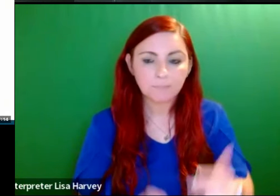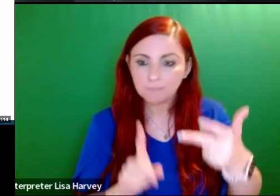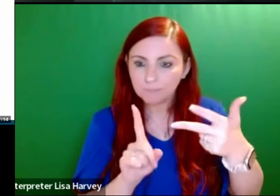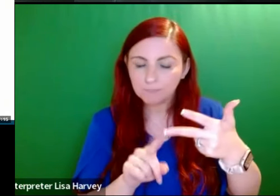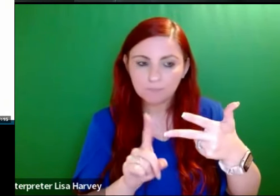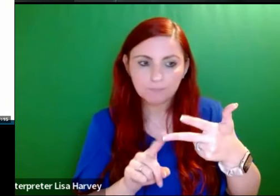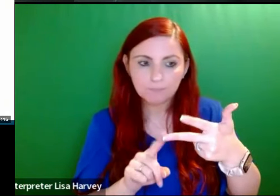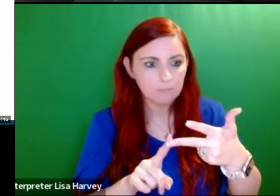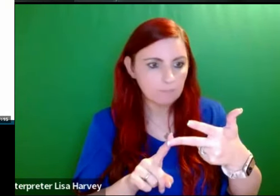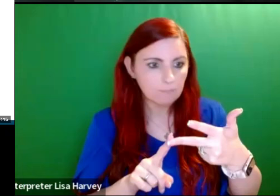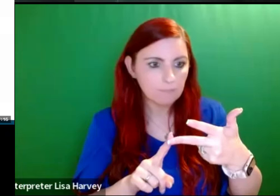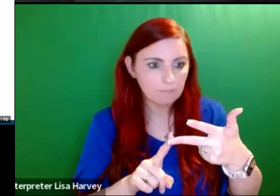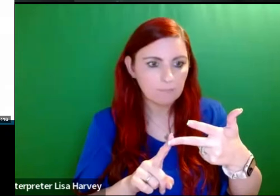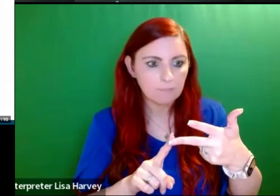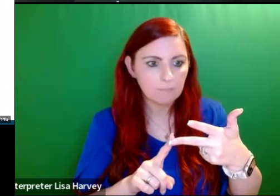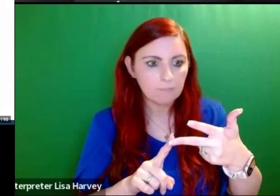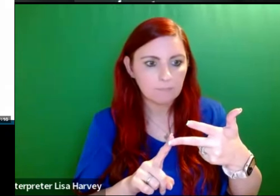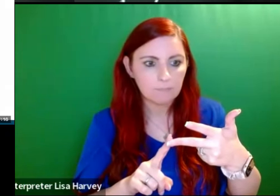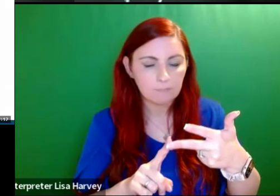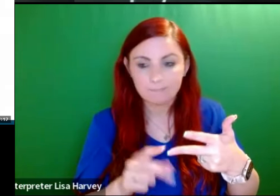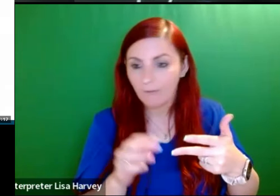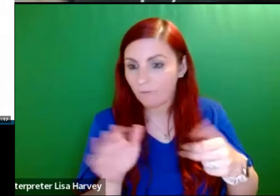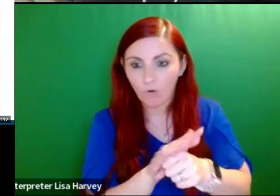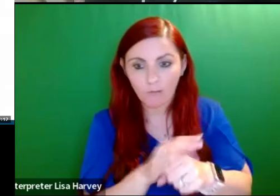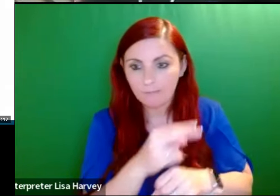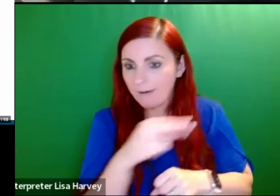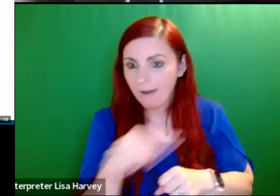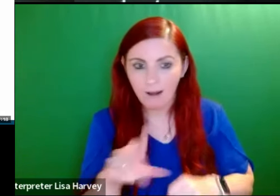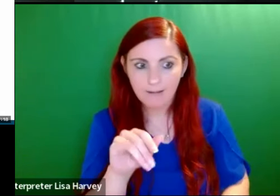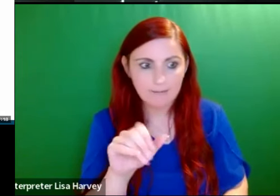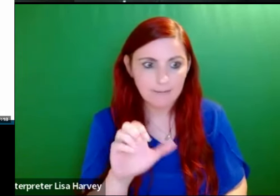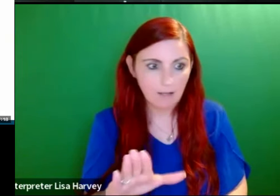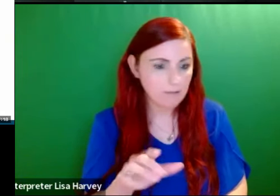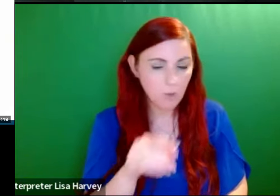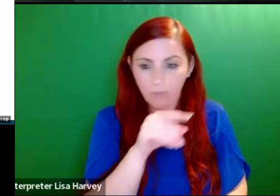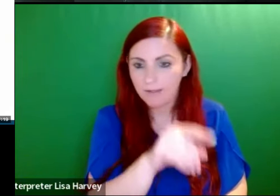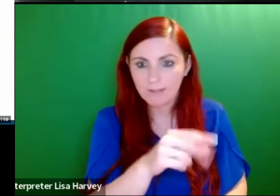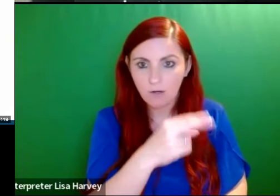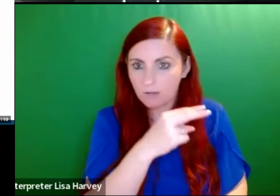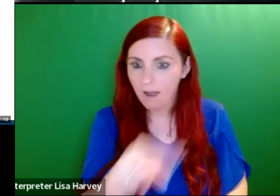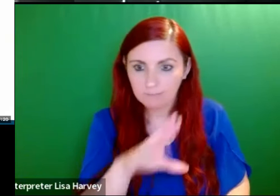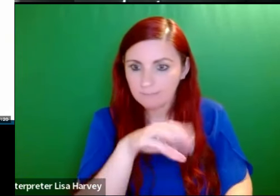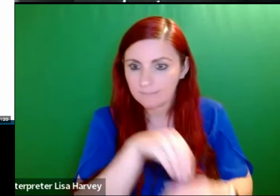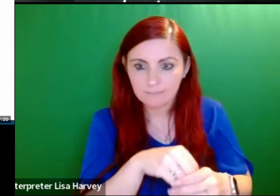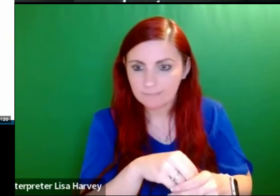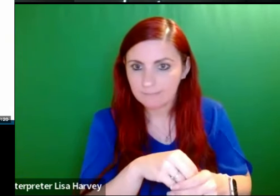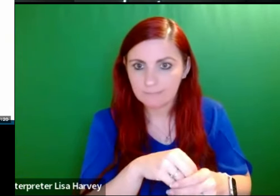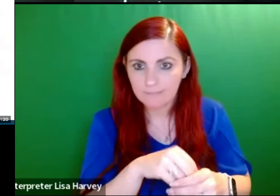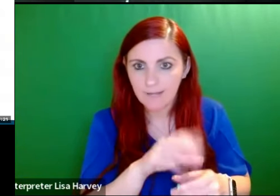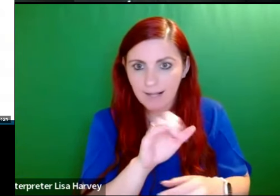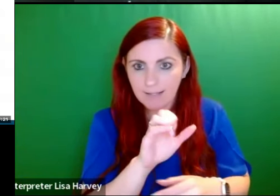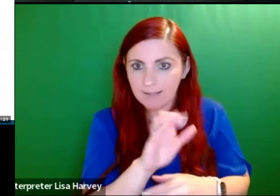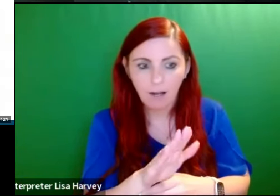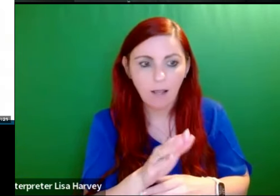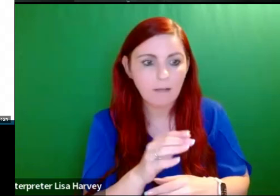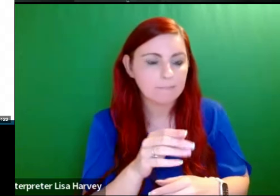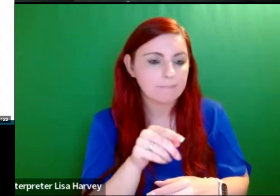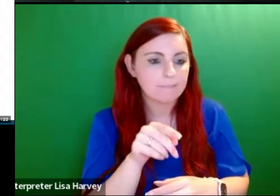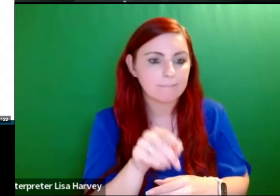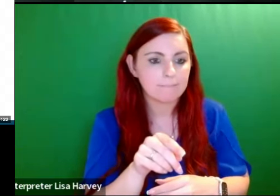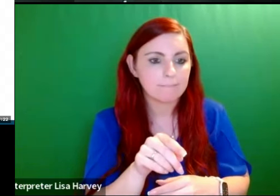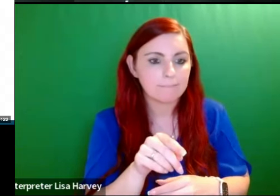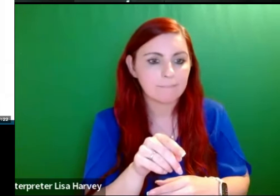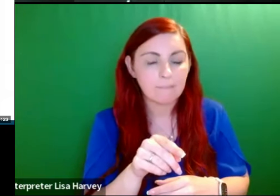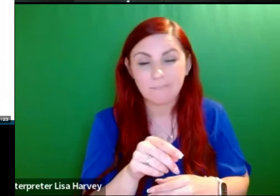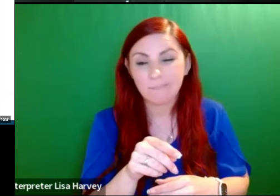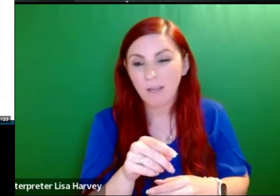The third category then is non-lexical. So these are signs that are not in the lexicon at all. And these would be because these are